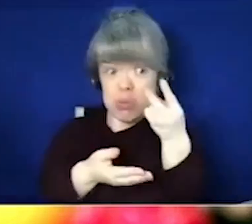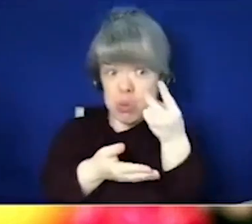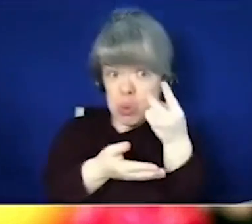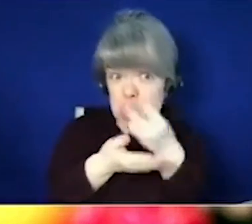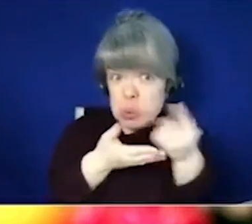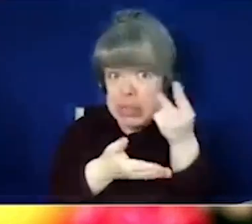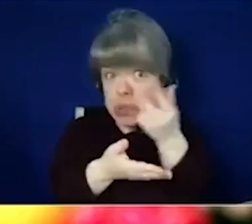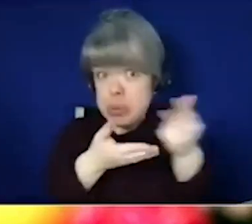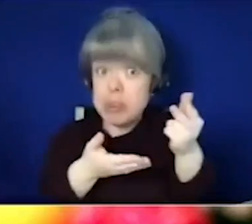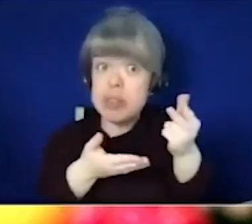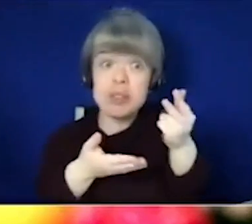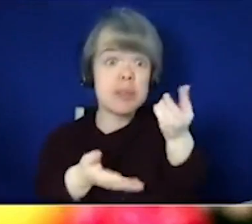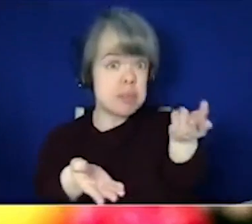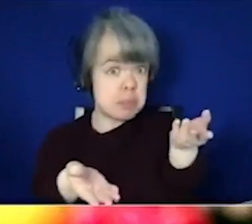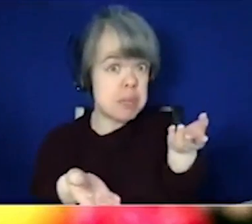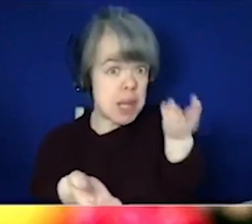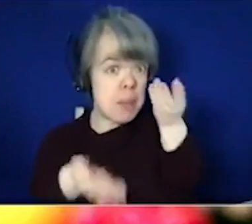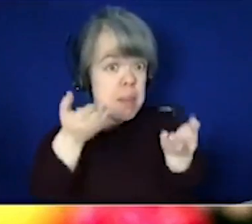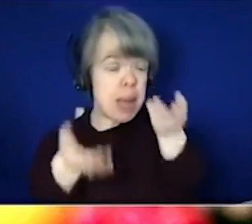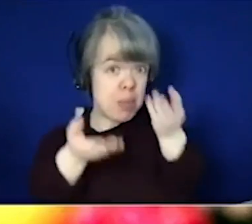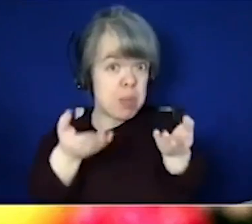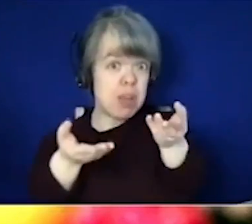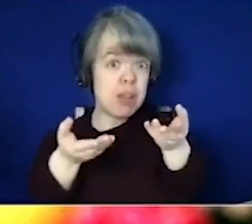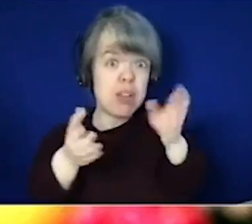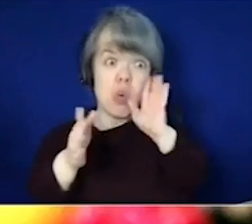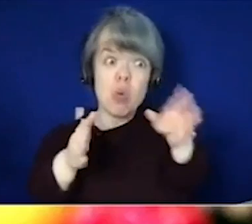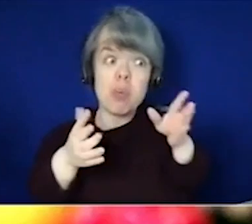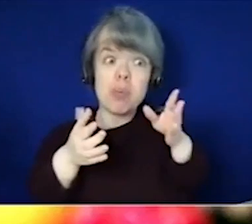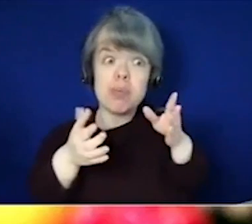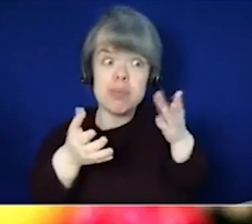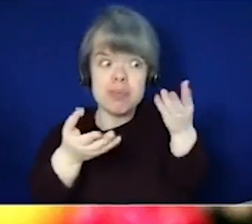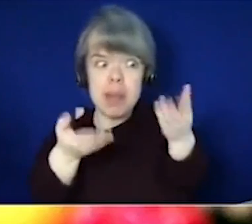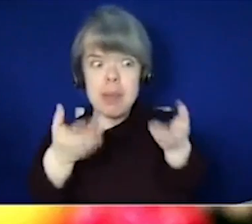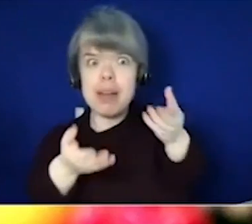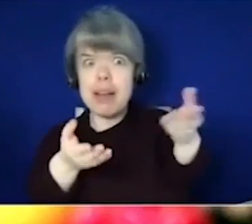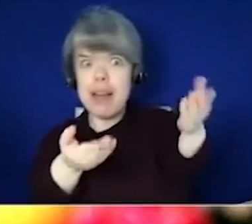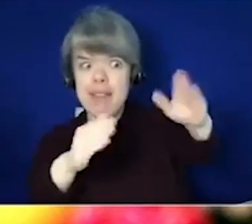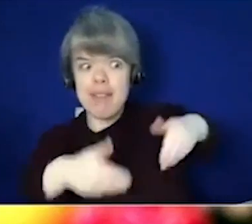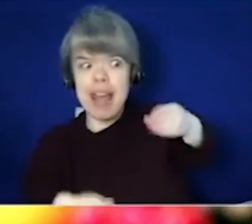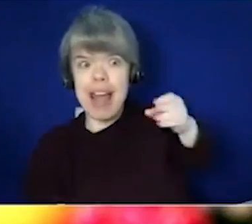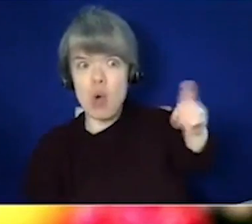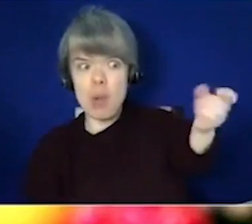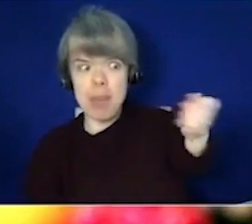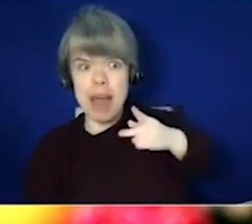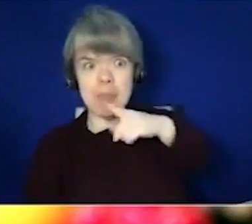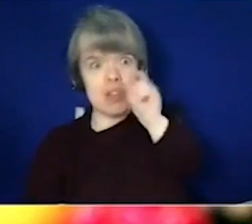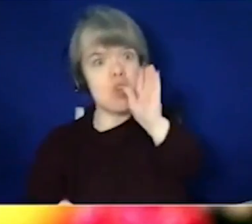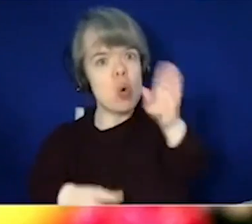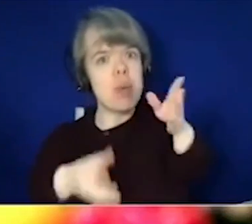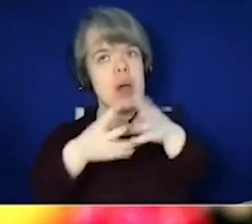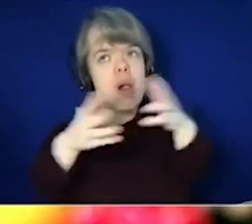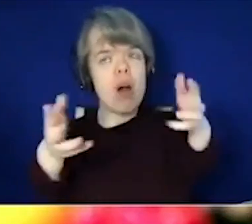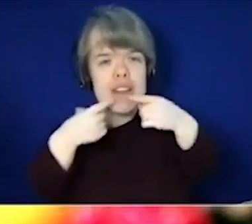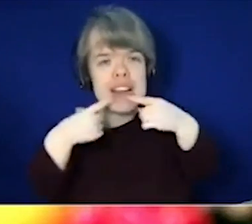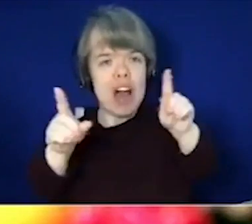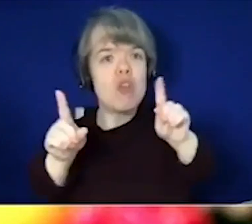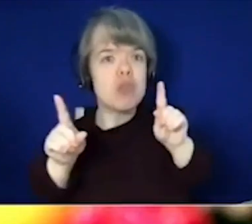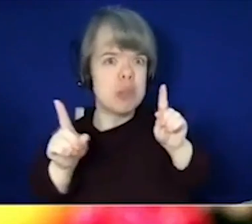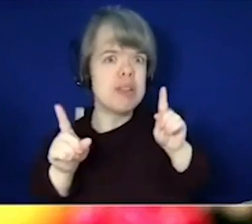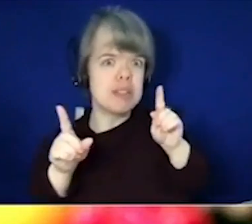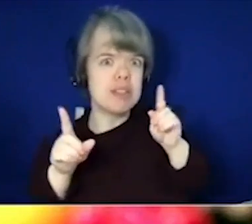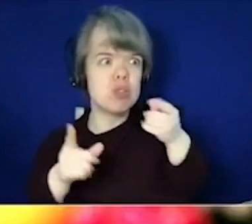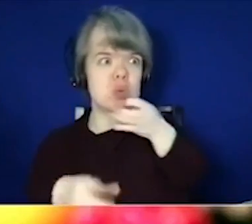there's a conversation and a negotiation of what you're going to give and take. The actual facilities work, the equipment work, the things that Howard